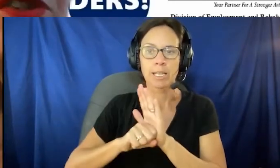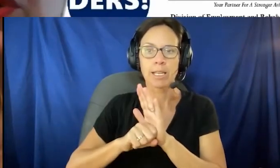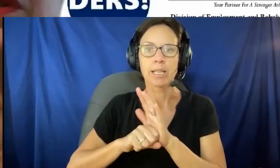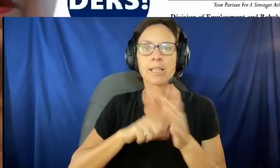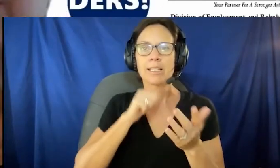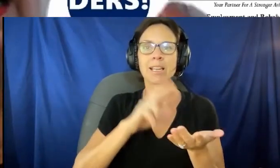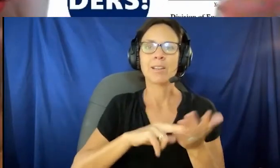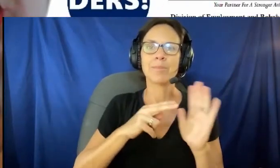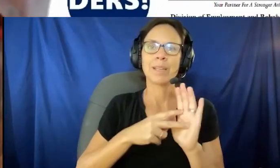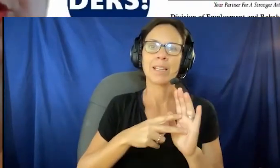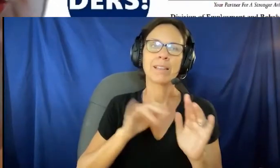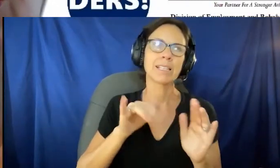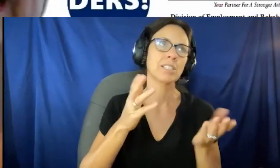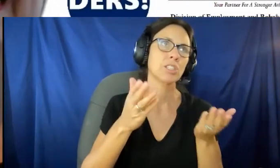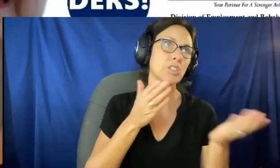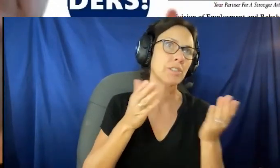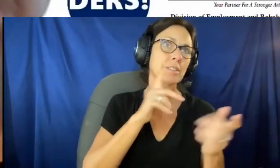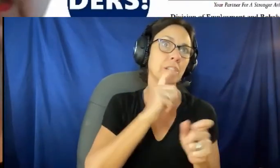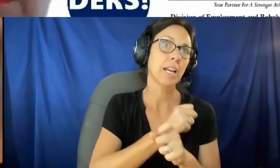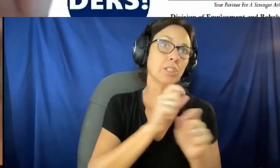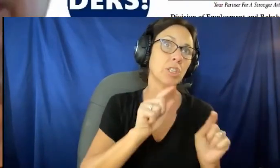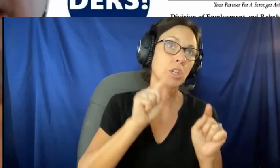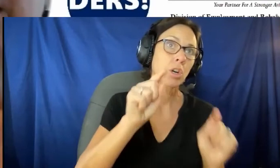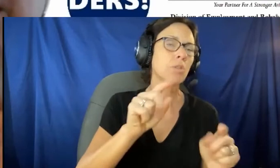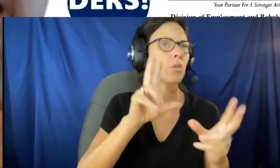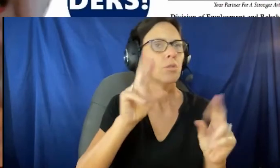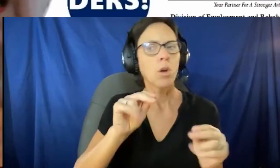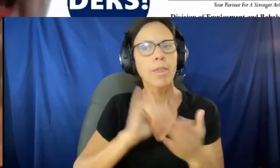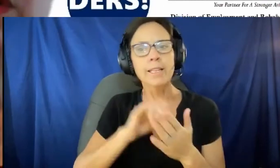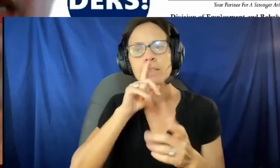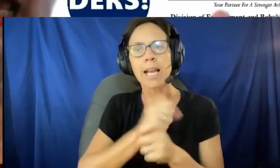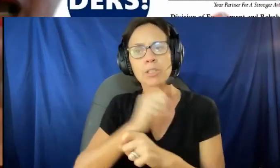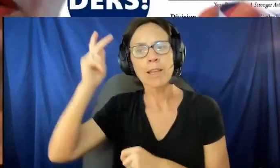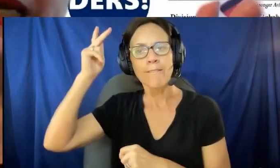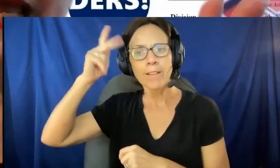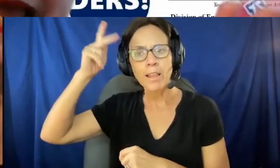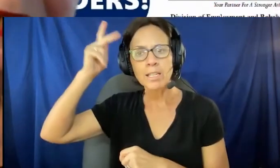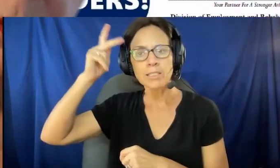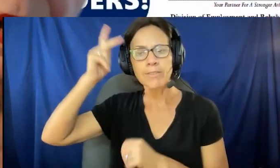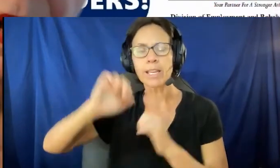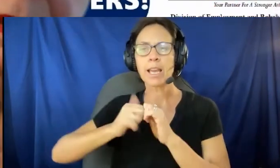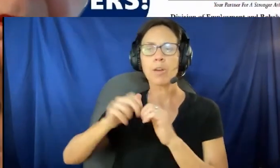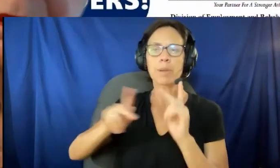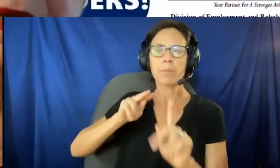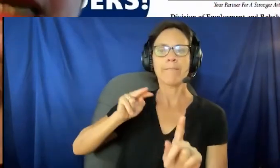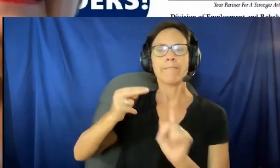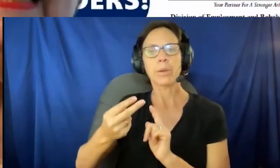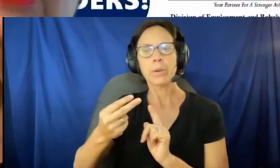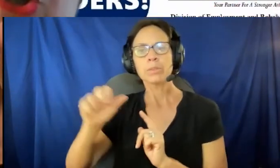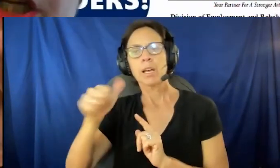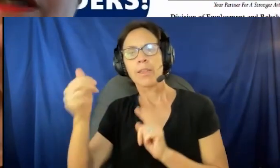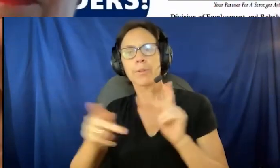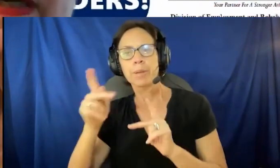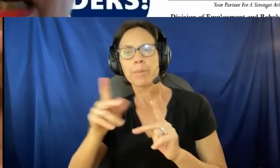service or someplace you go to, it's a philosophy about how anyone